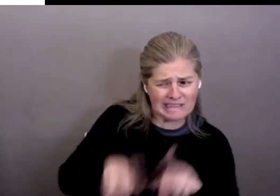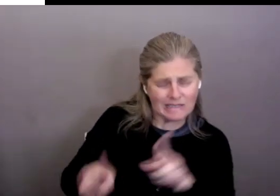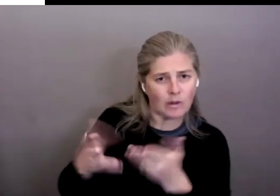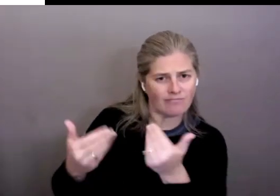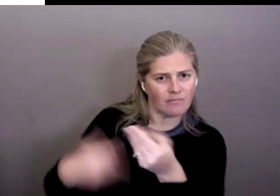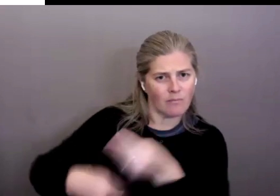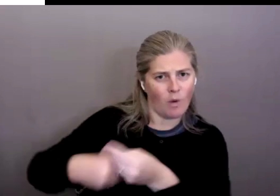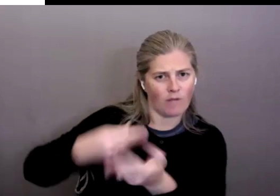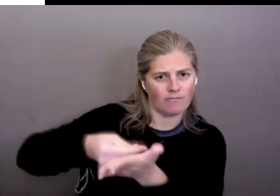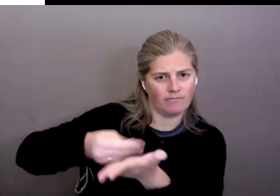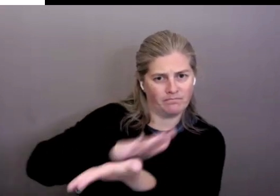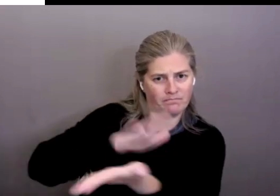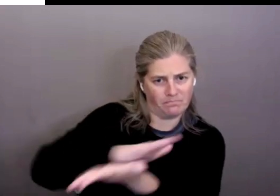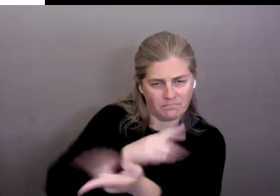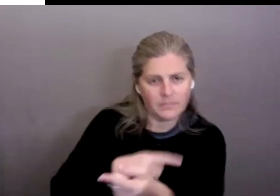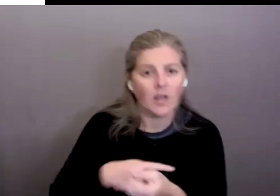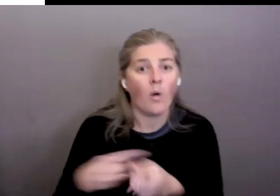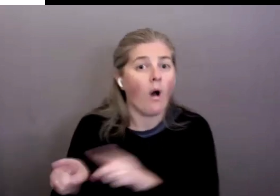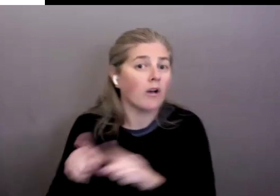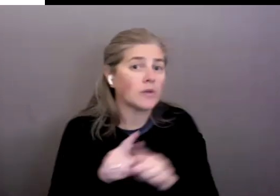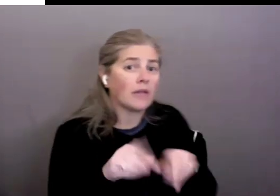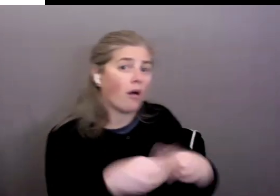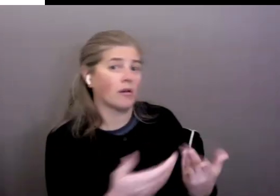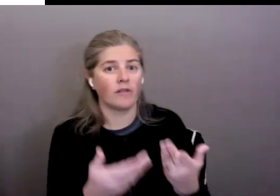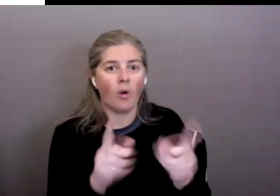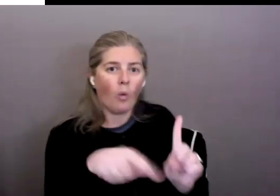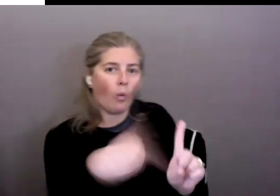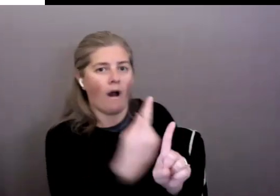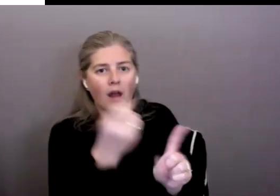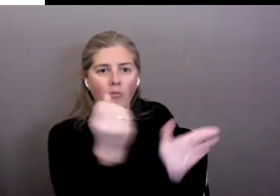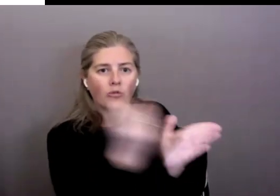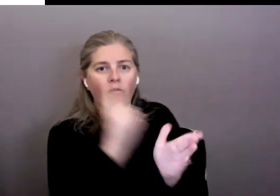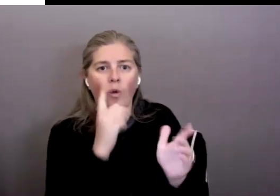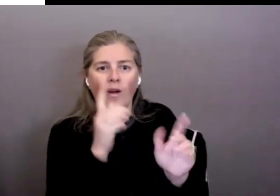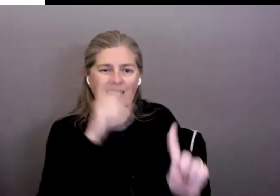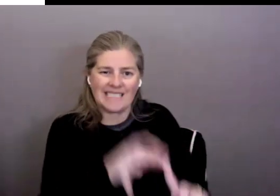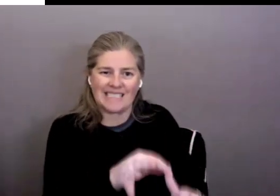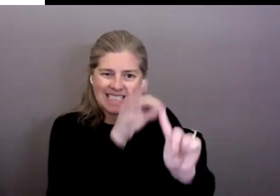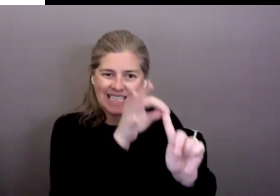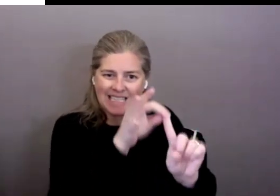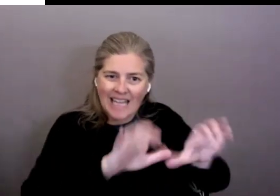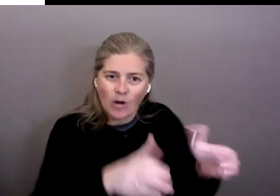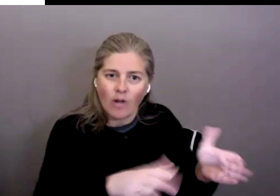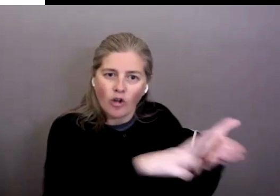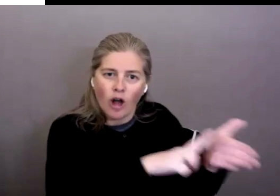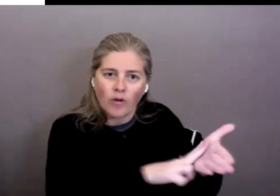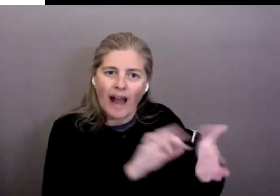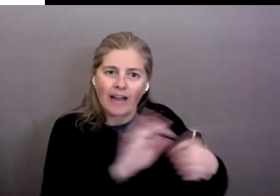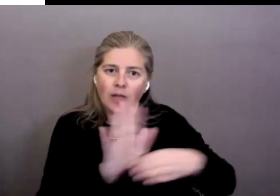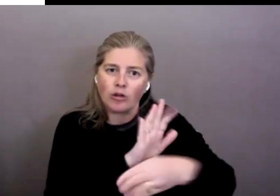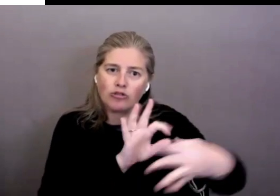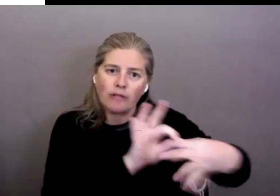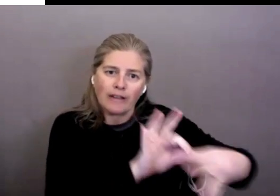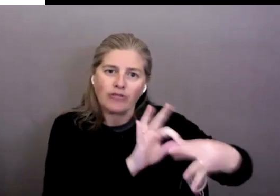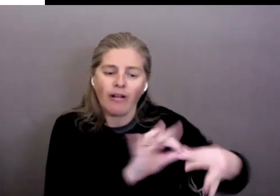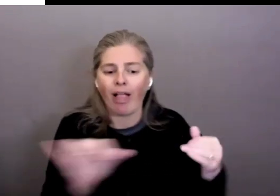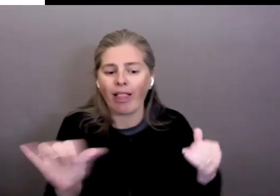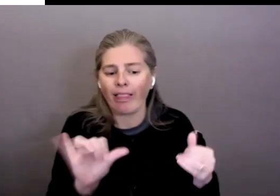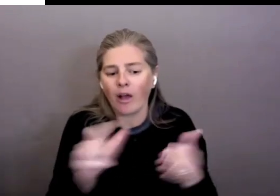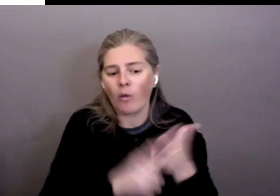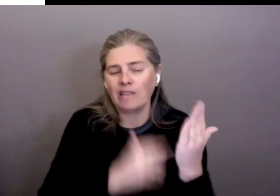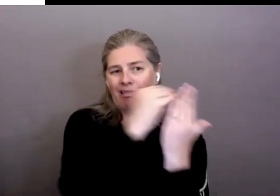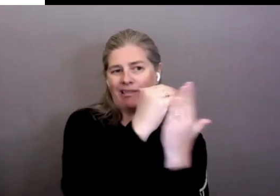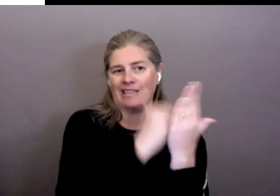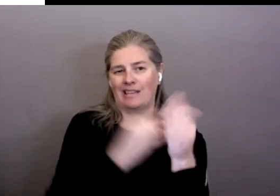the state might decide to offer a review and approval process for distinct categories of contracts and commercial relationships, such as those listed in the